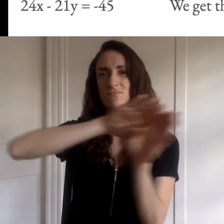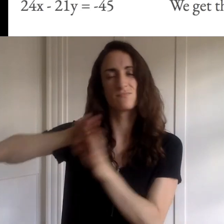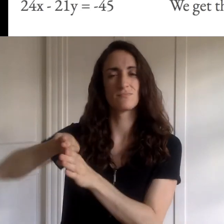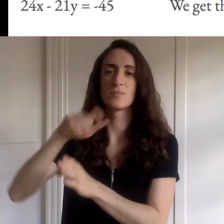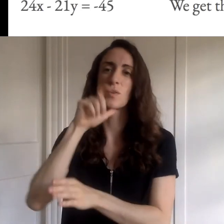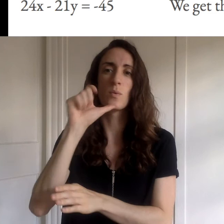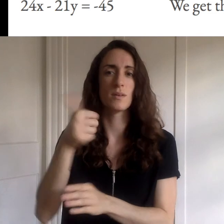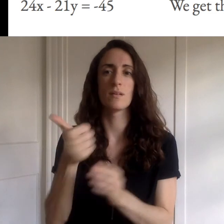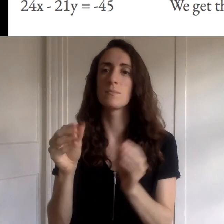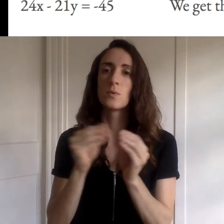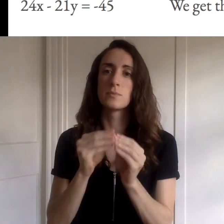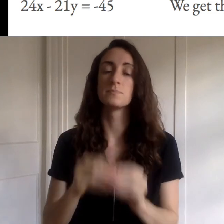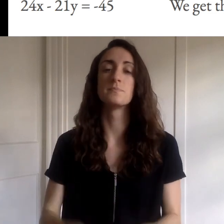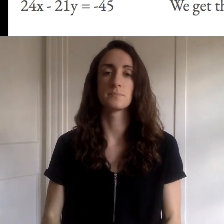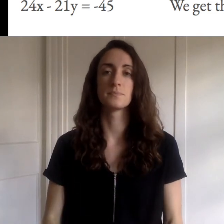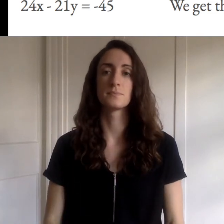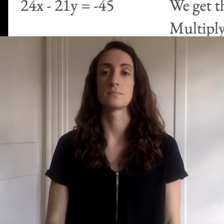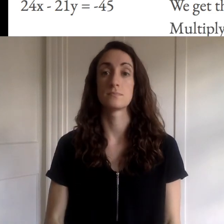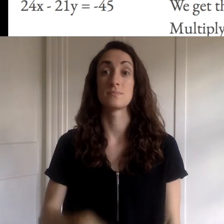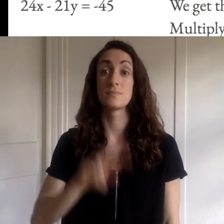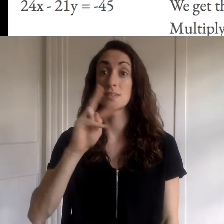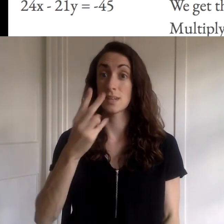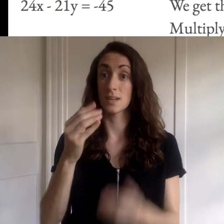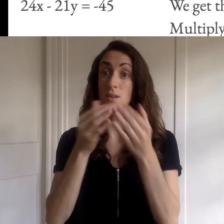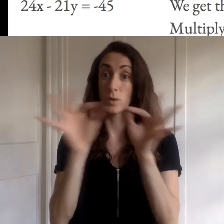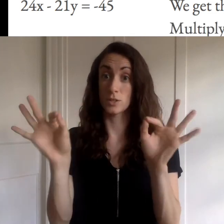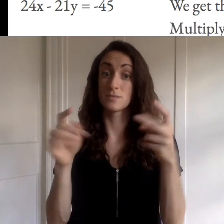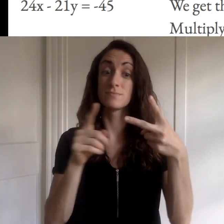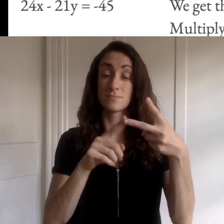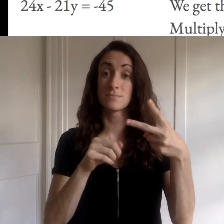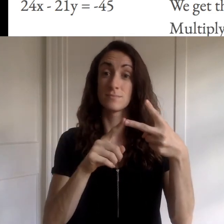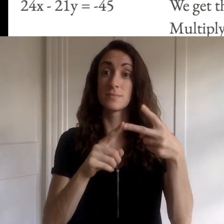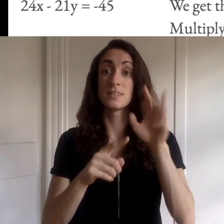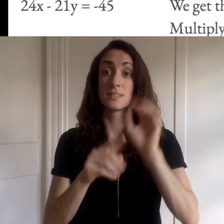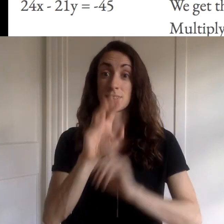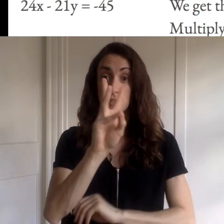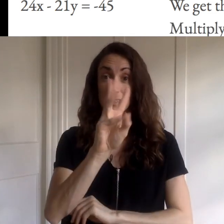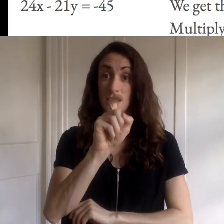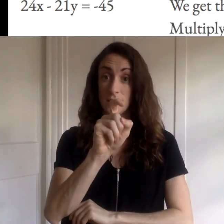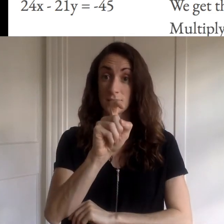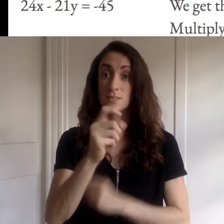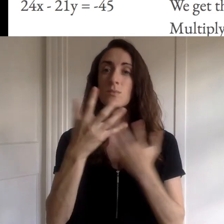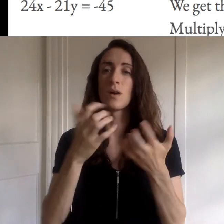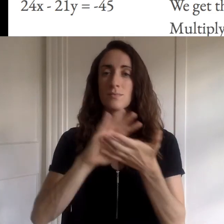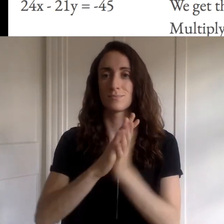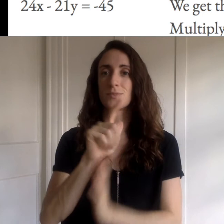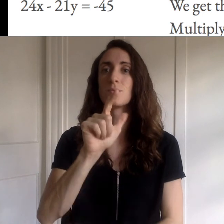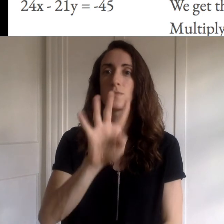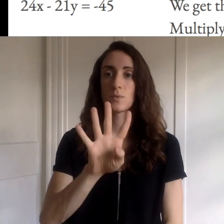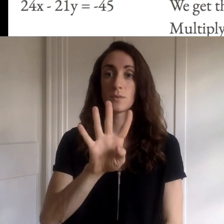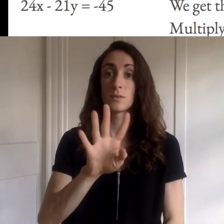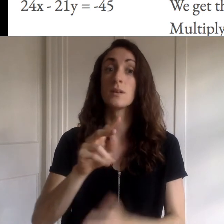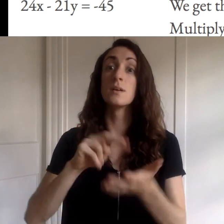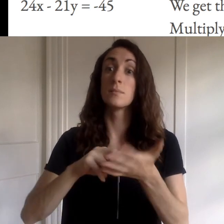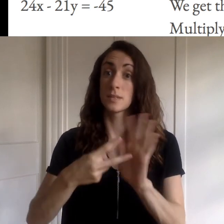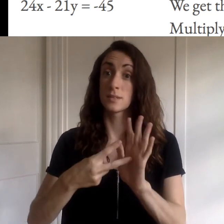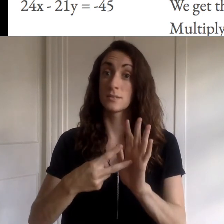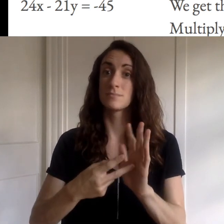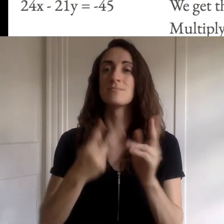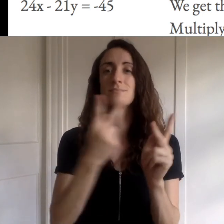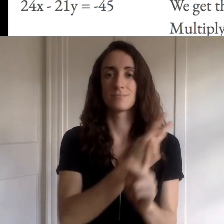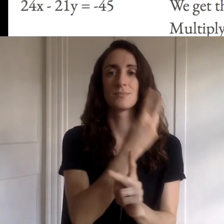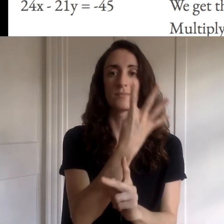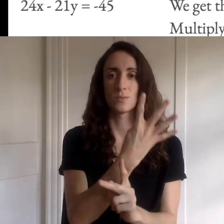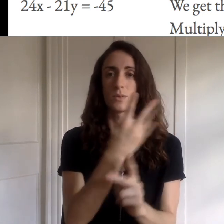So now we don't need this first equation anymore. It's redundant. And now looking at the second equation that starts with 6x, we're going to multiply both sides